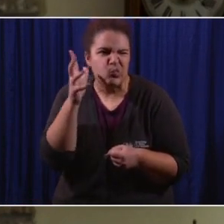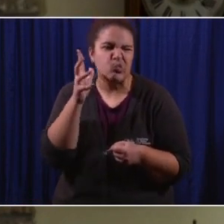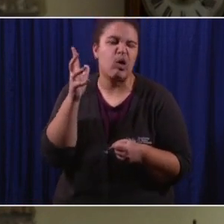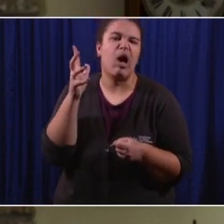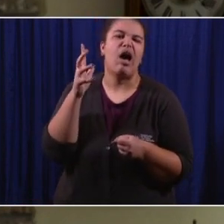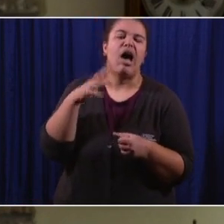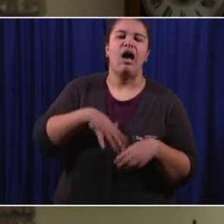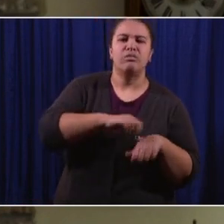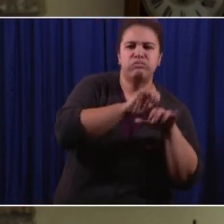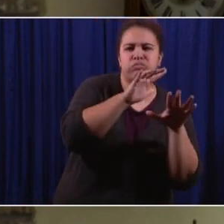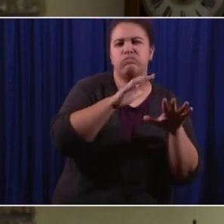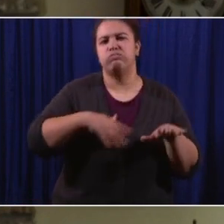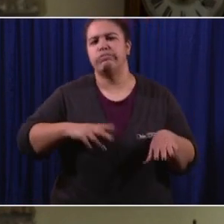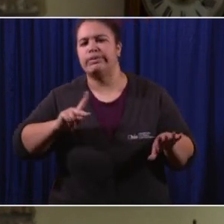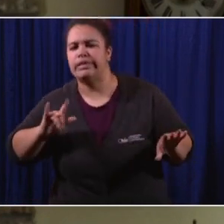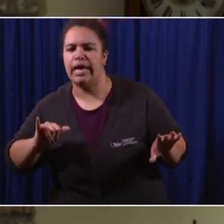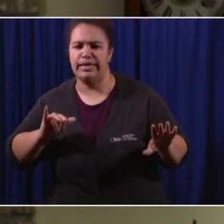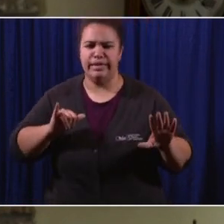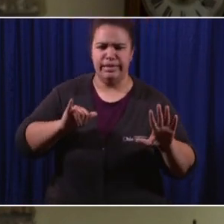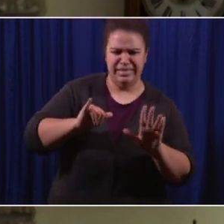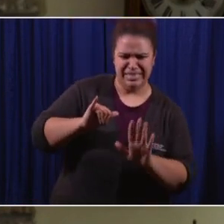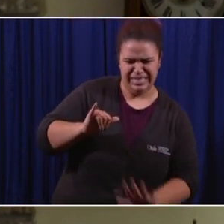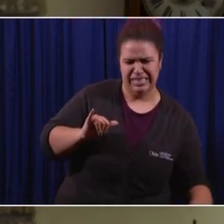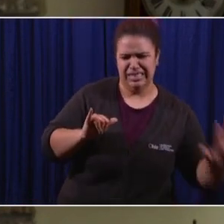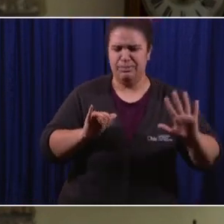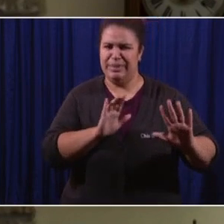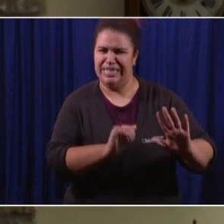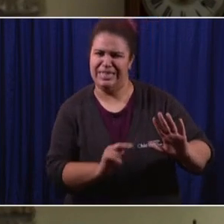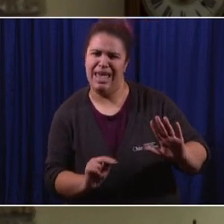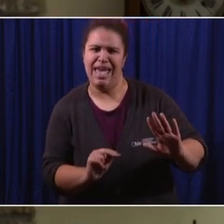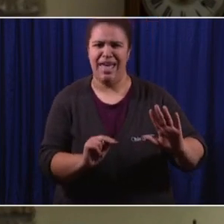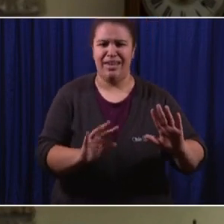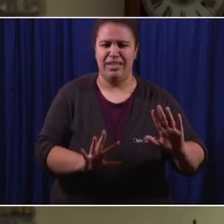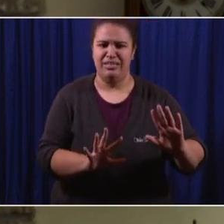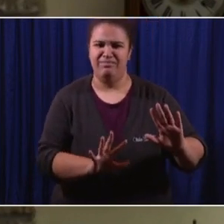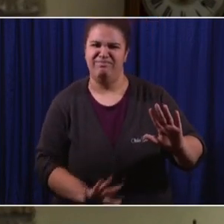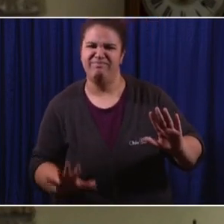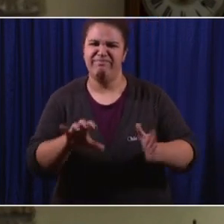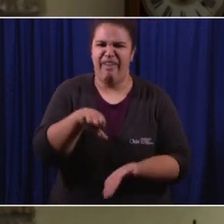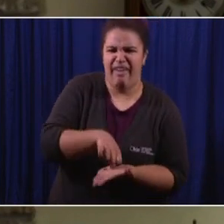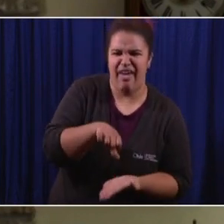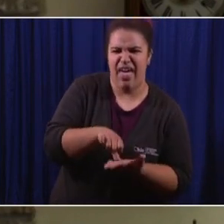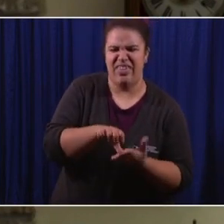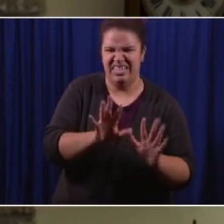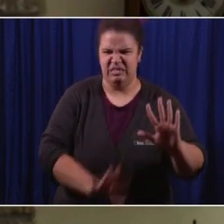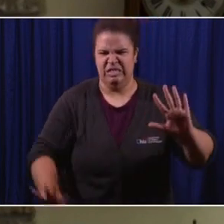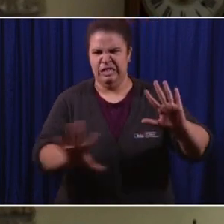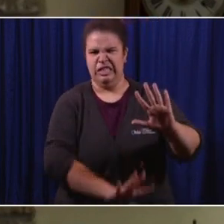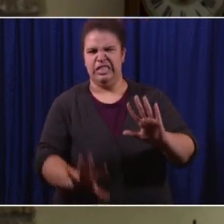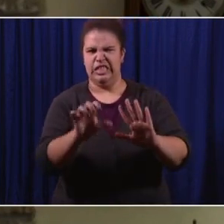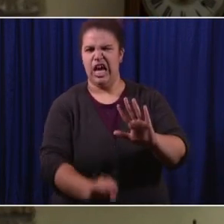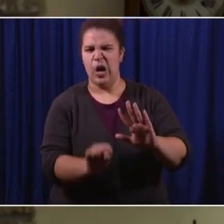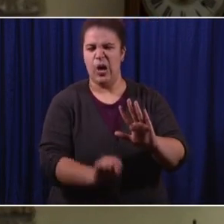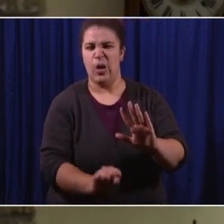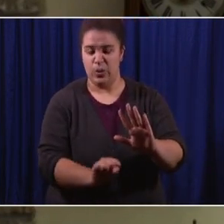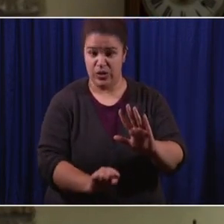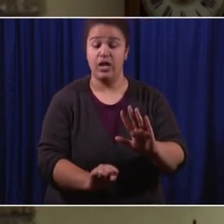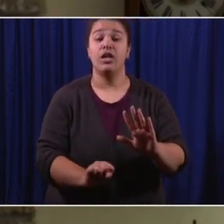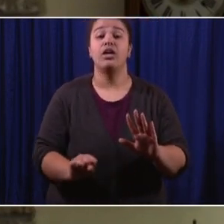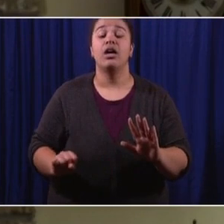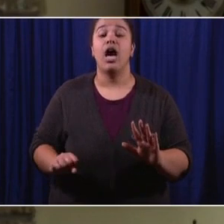Kentucky and West Virginia than some of your more metropolitan areas like Cincinnati, Cleveland, Athens, Akron, et cetera, the differences in governing